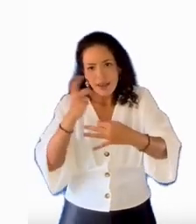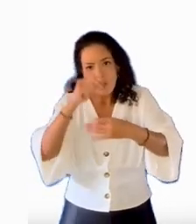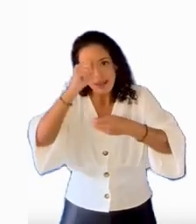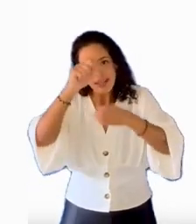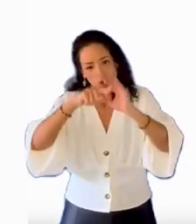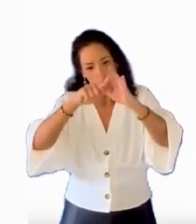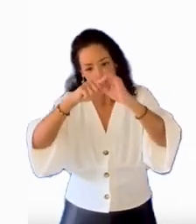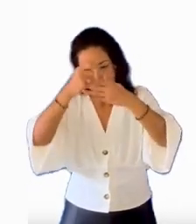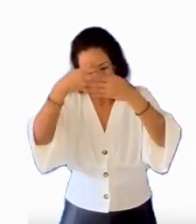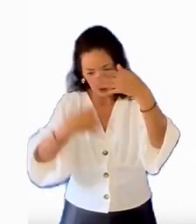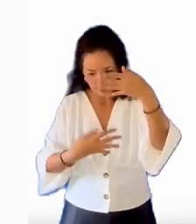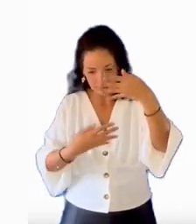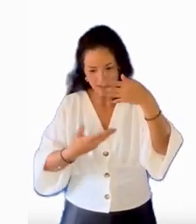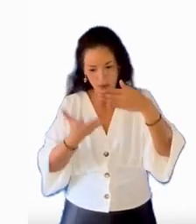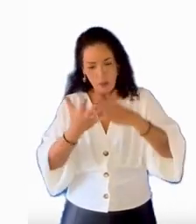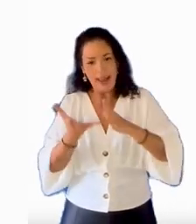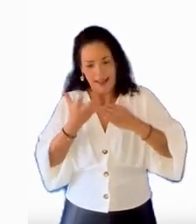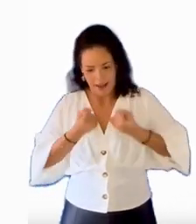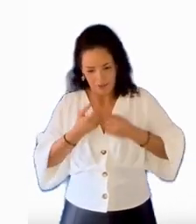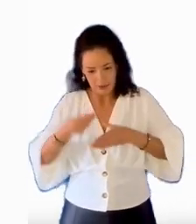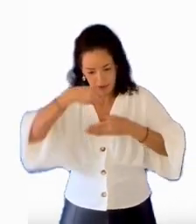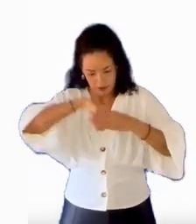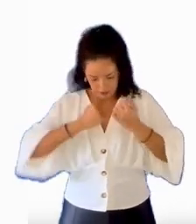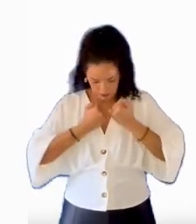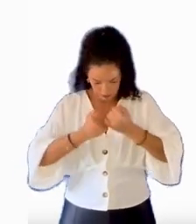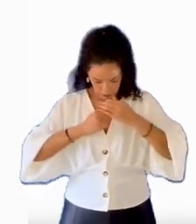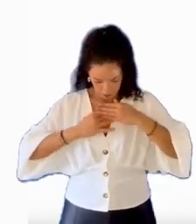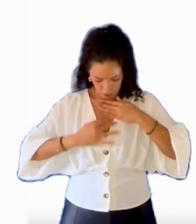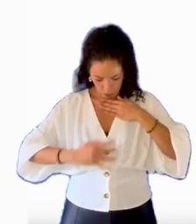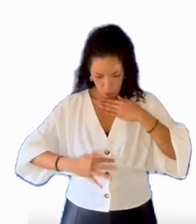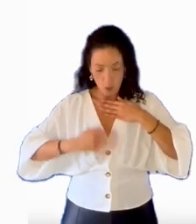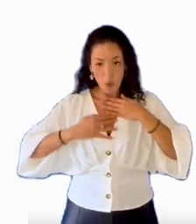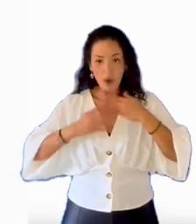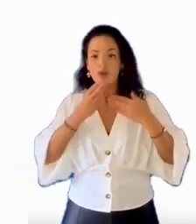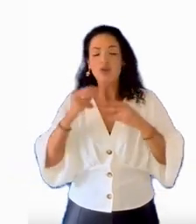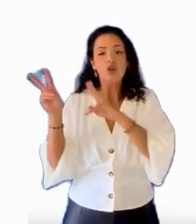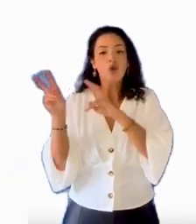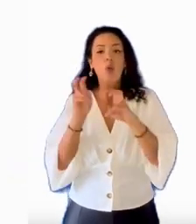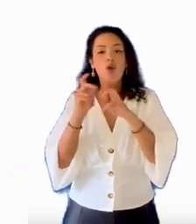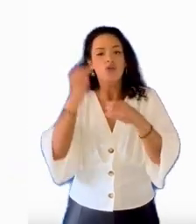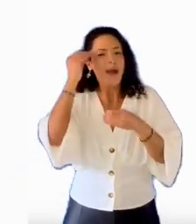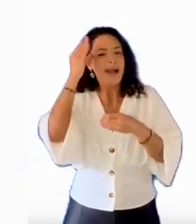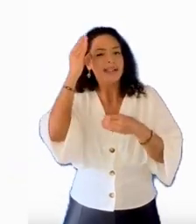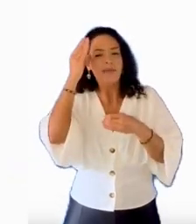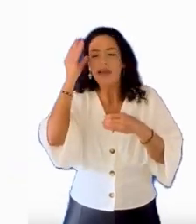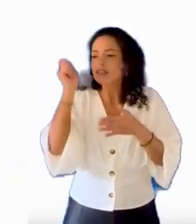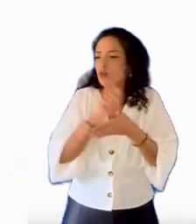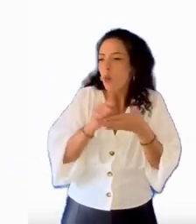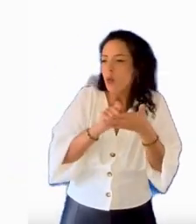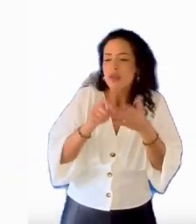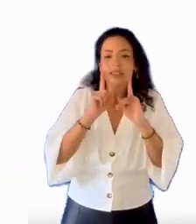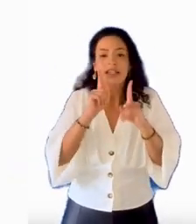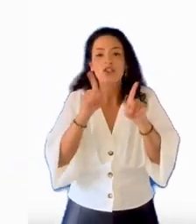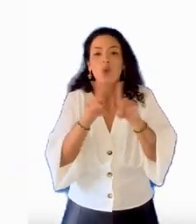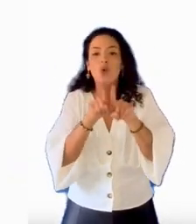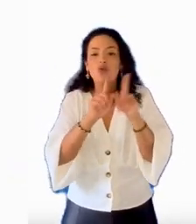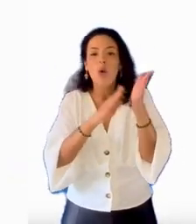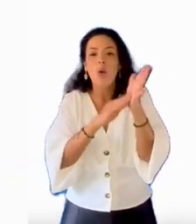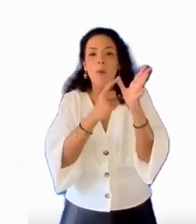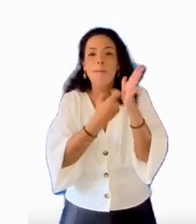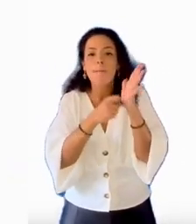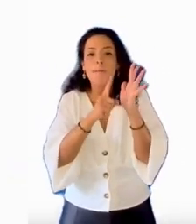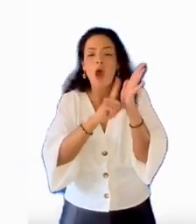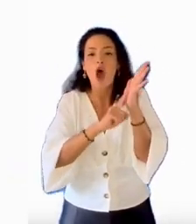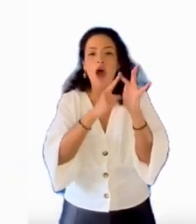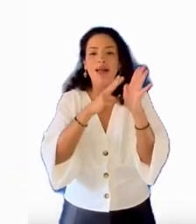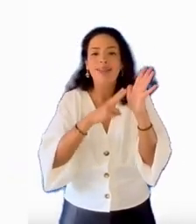which lie within each of us. Using quotes from academics, storytellers, authors and teachers, as well as Merlin's artwork, I'll consider